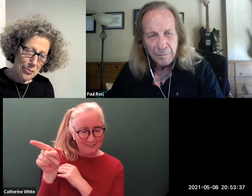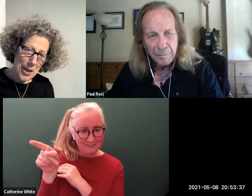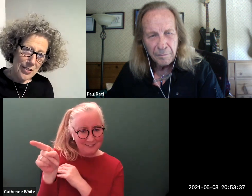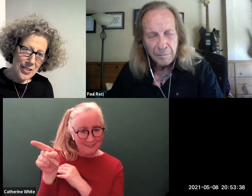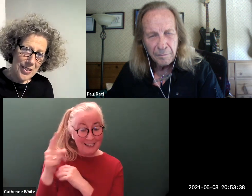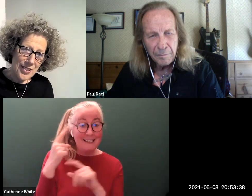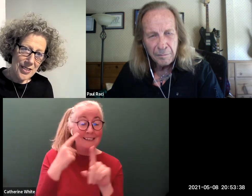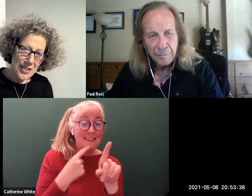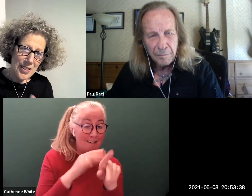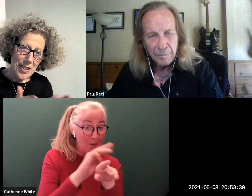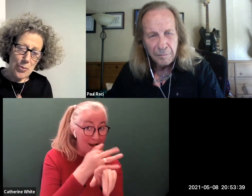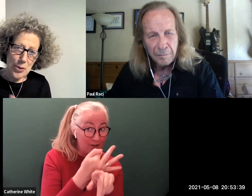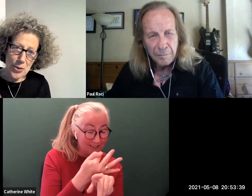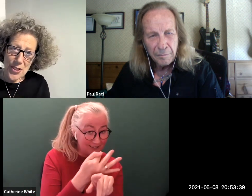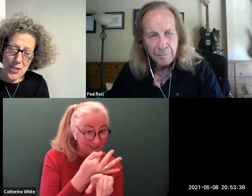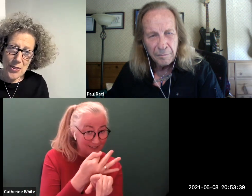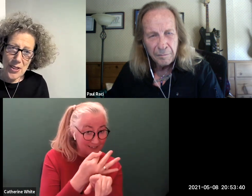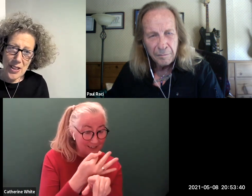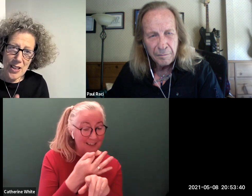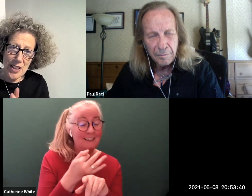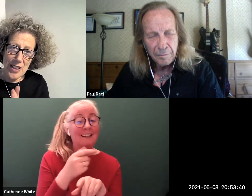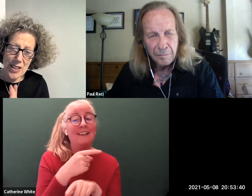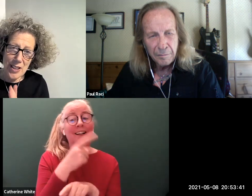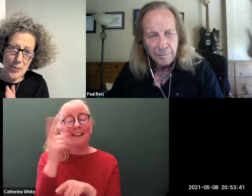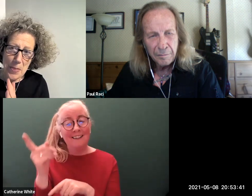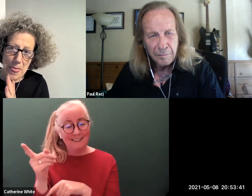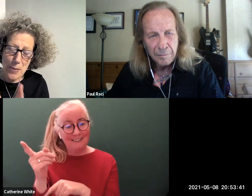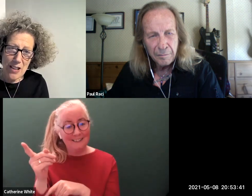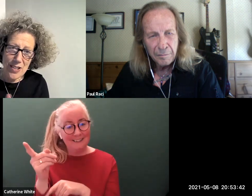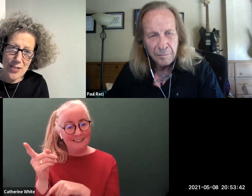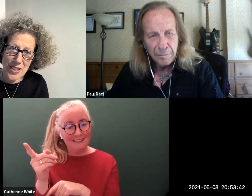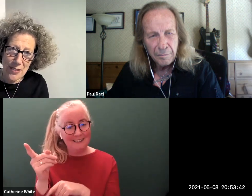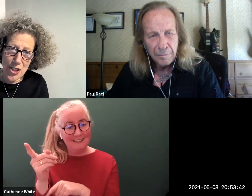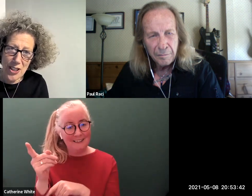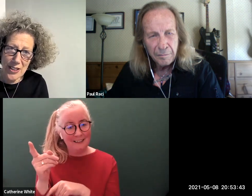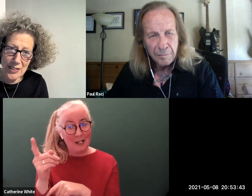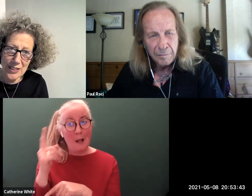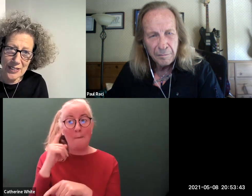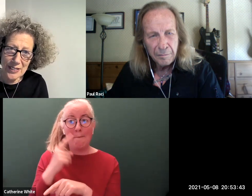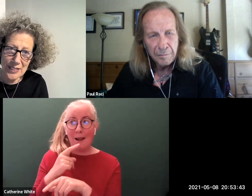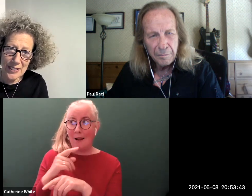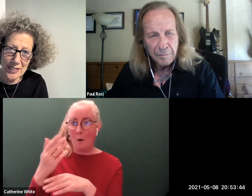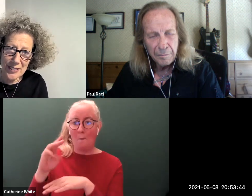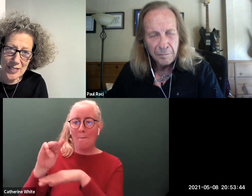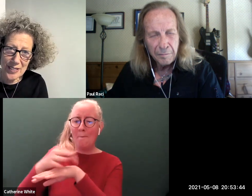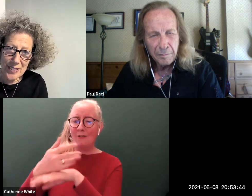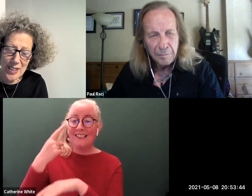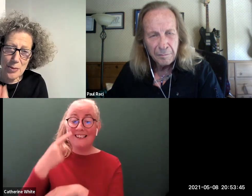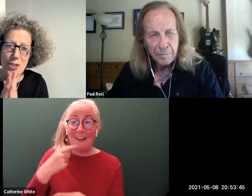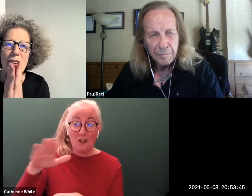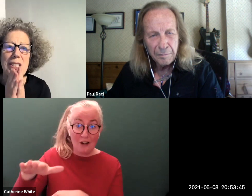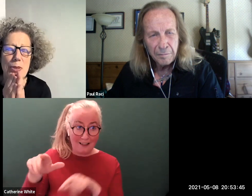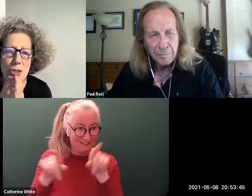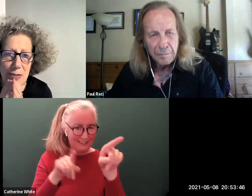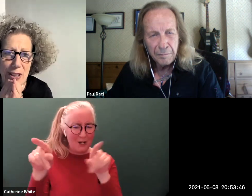both deaf parents, but also um, parents of a deaf child? Hmm.